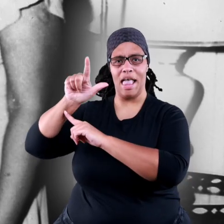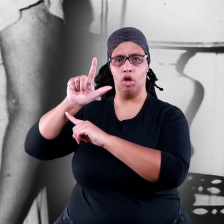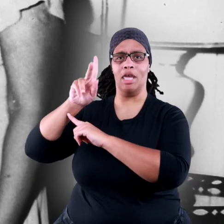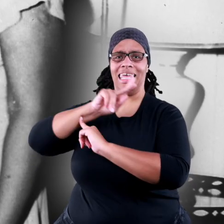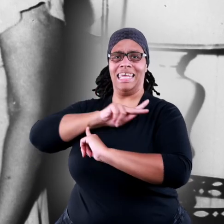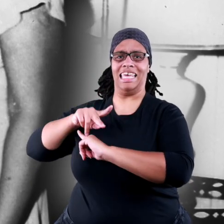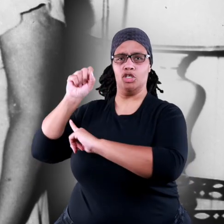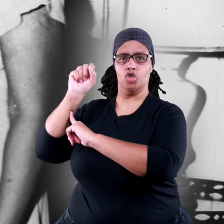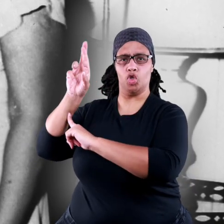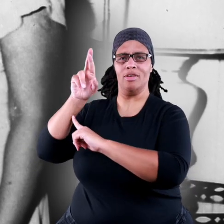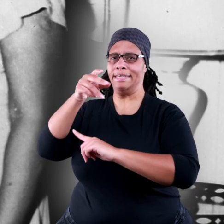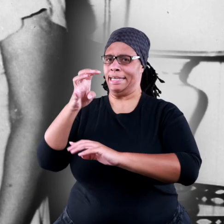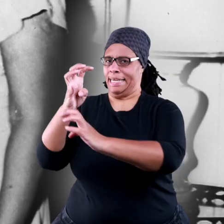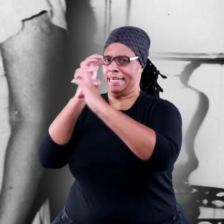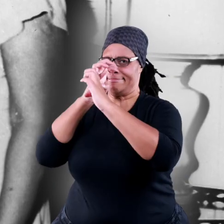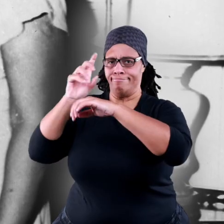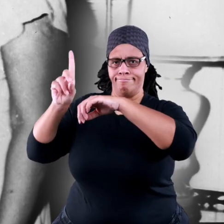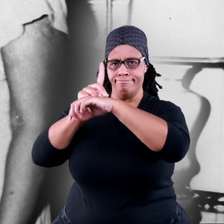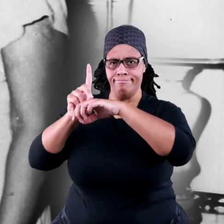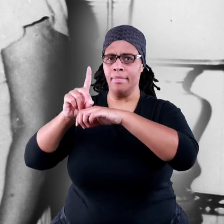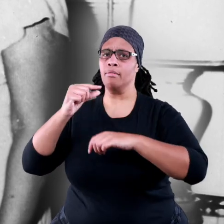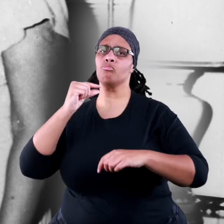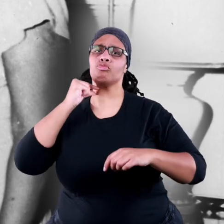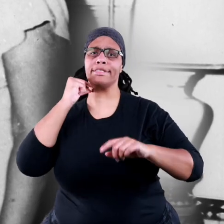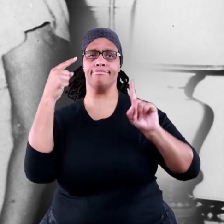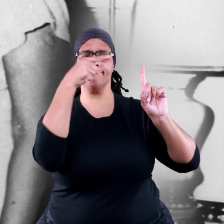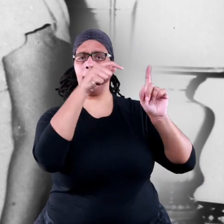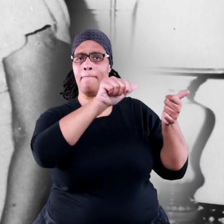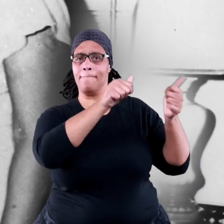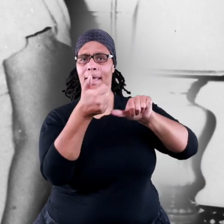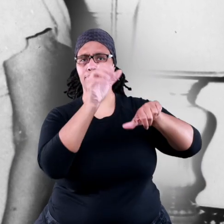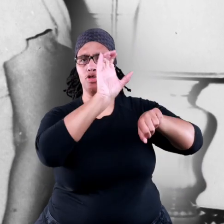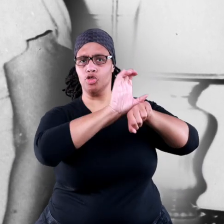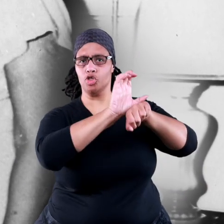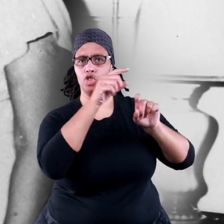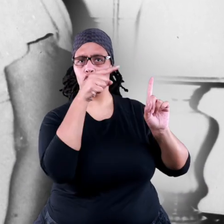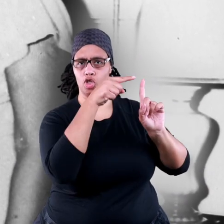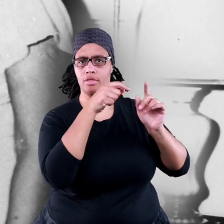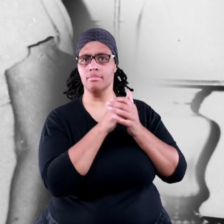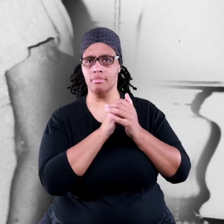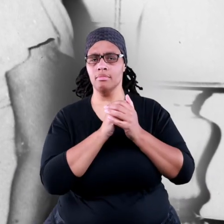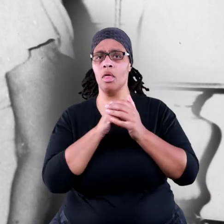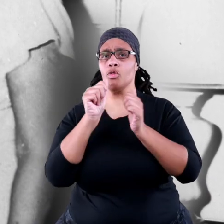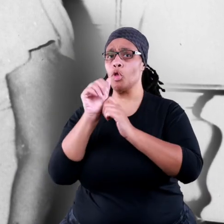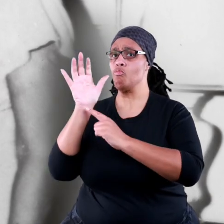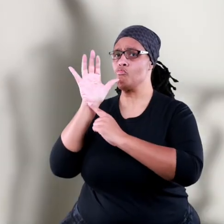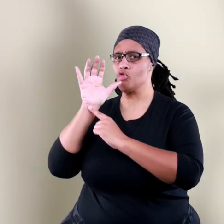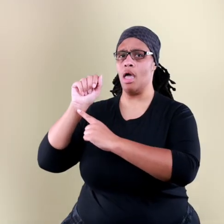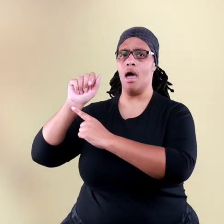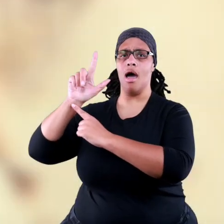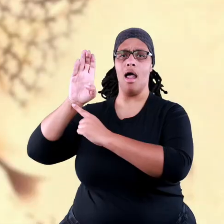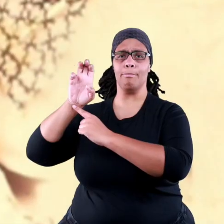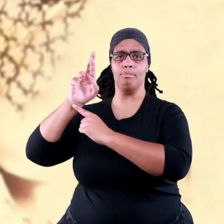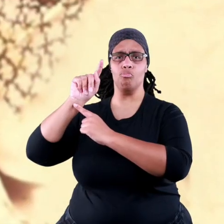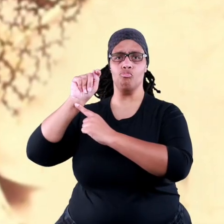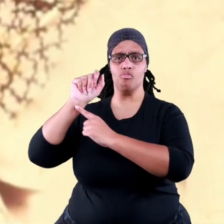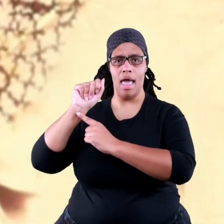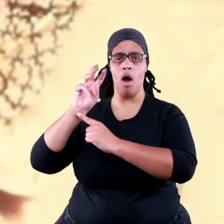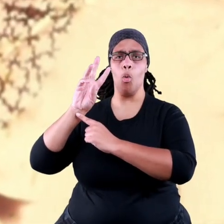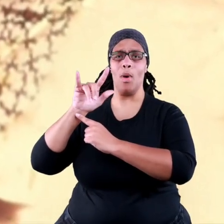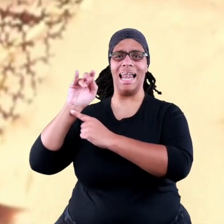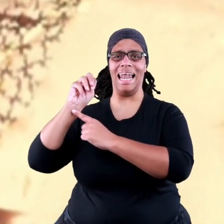Michael King Sr., a strict disciplinarian and a minister at Ebenezer Baptist Church, and